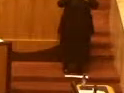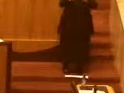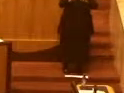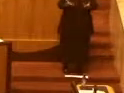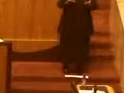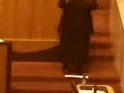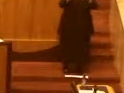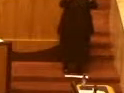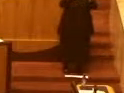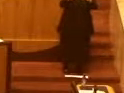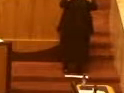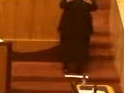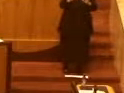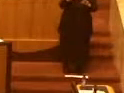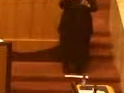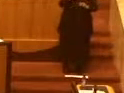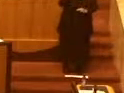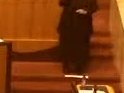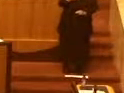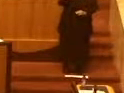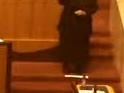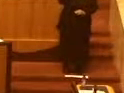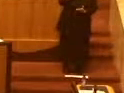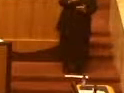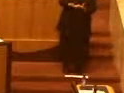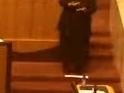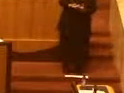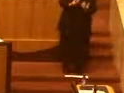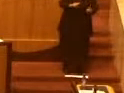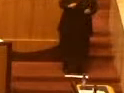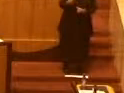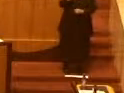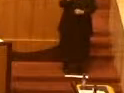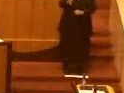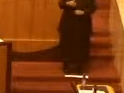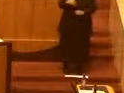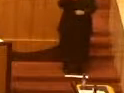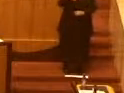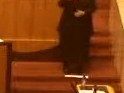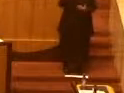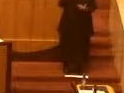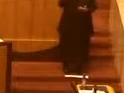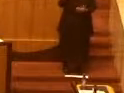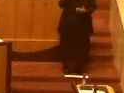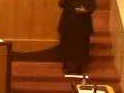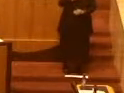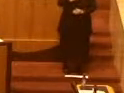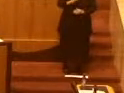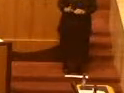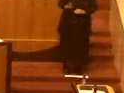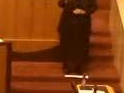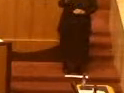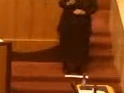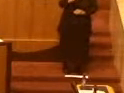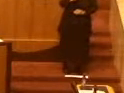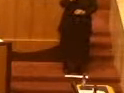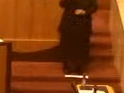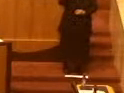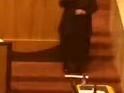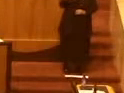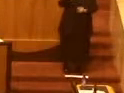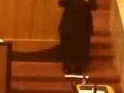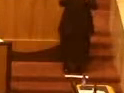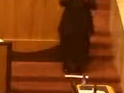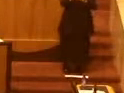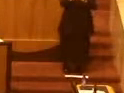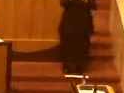diligently and to do my best of my ability. I would like to express my gratitude to the Premier Mape, who continue to